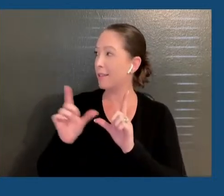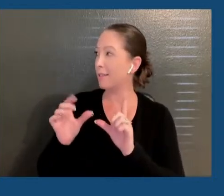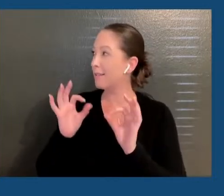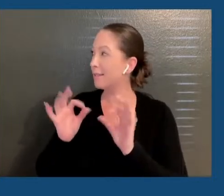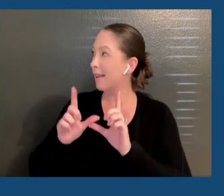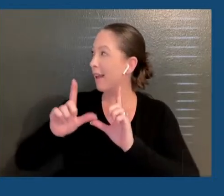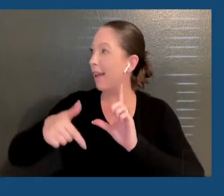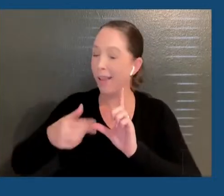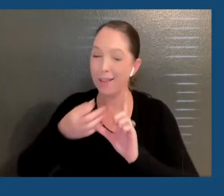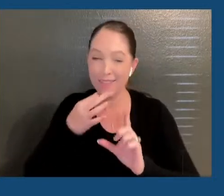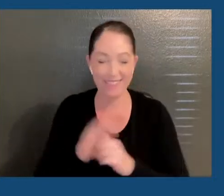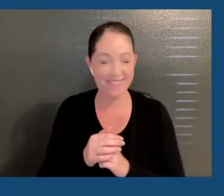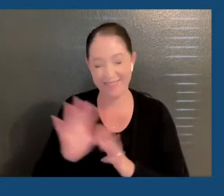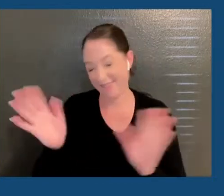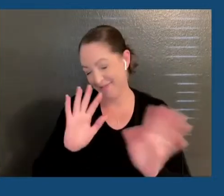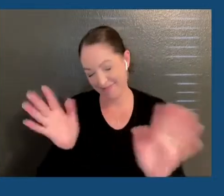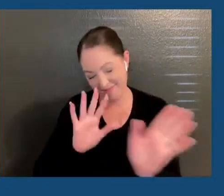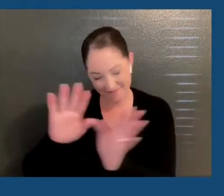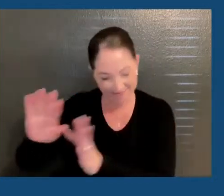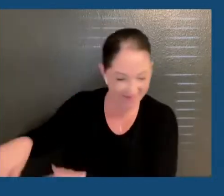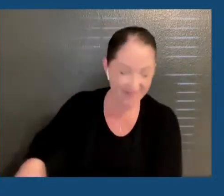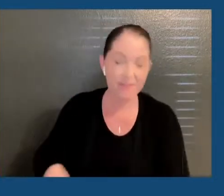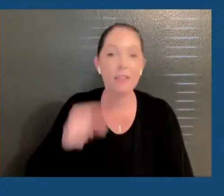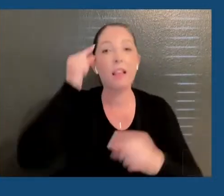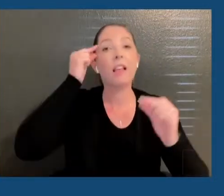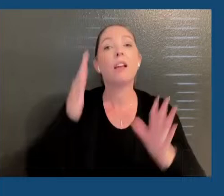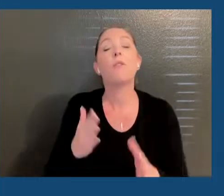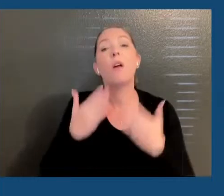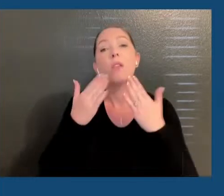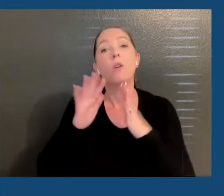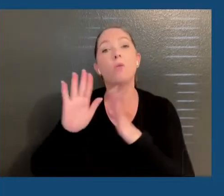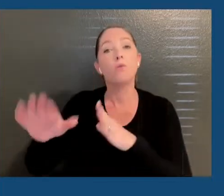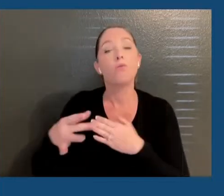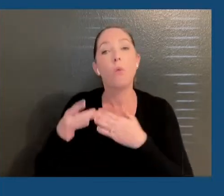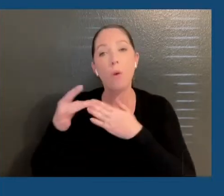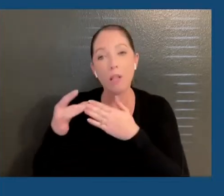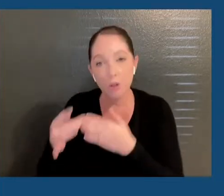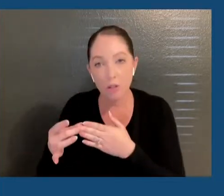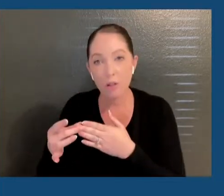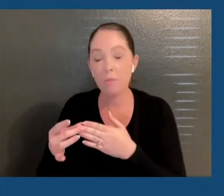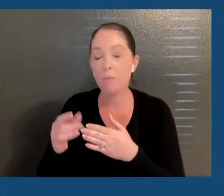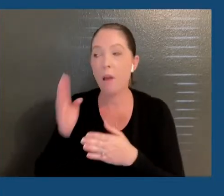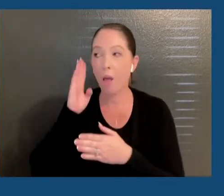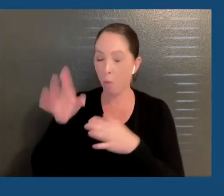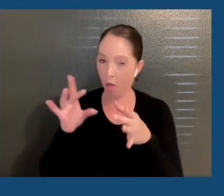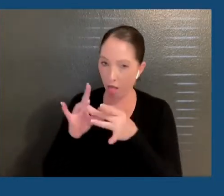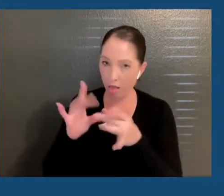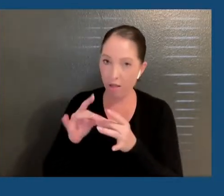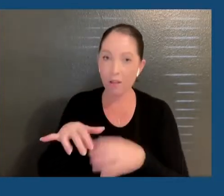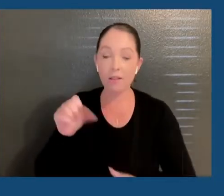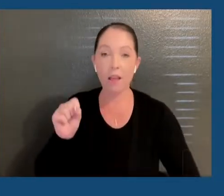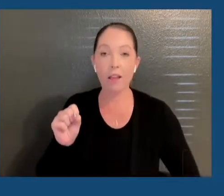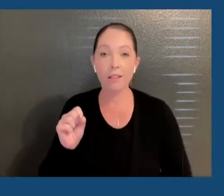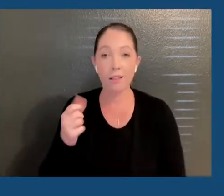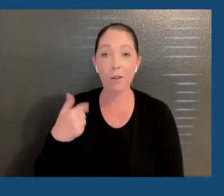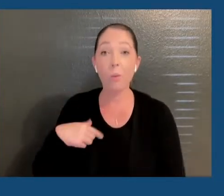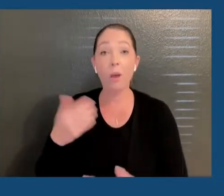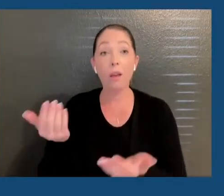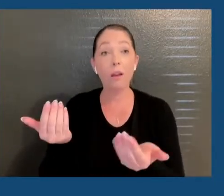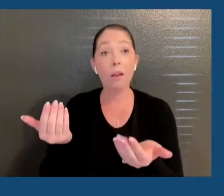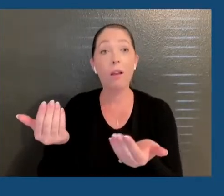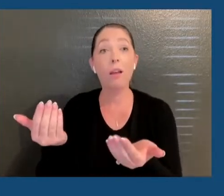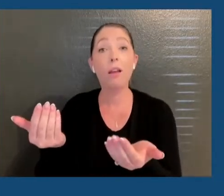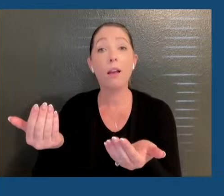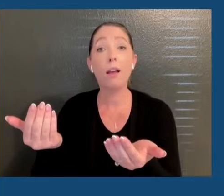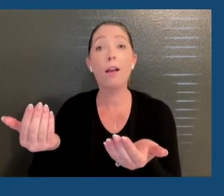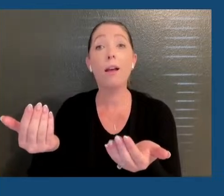that. Governor, thank you for your leadership. I will say this, yes, our hands are out quite often. As